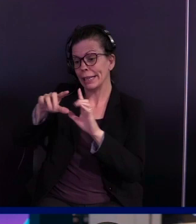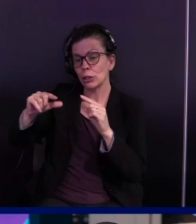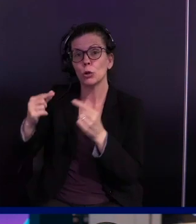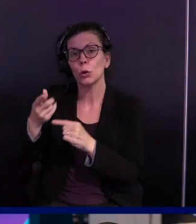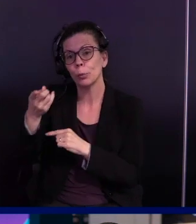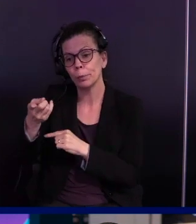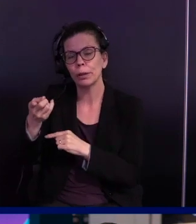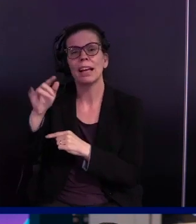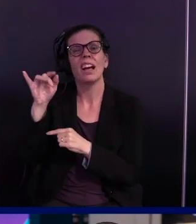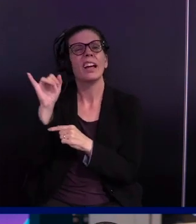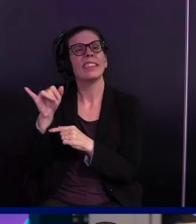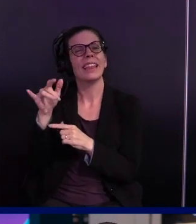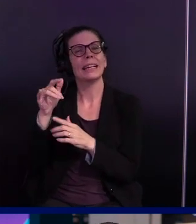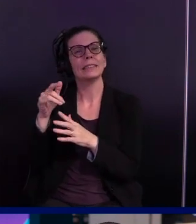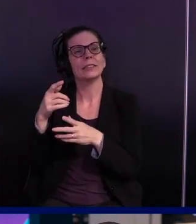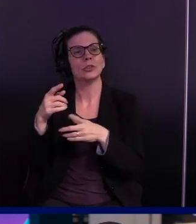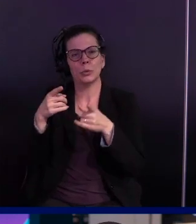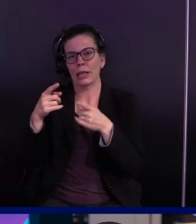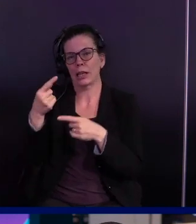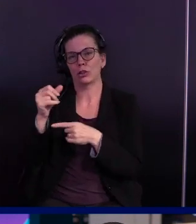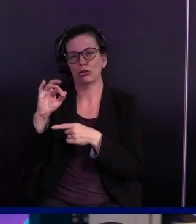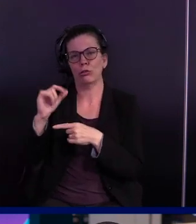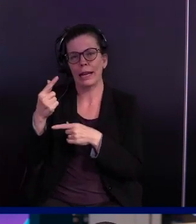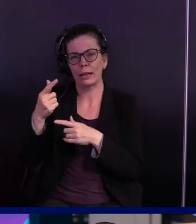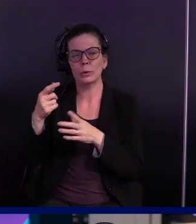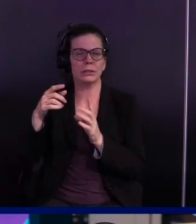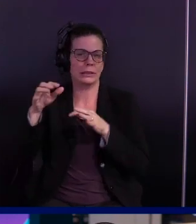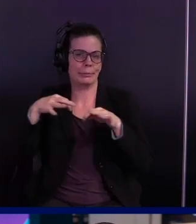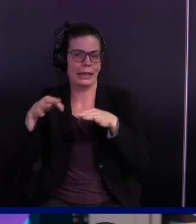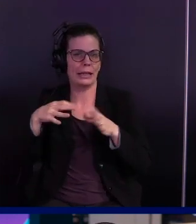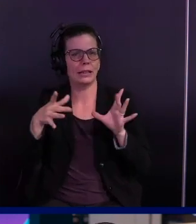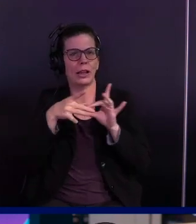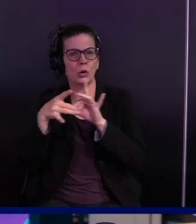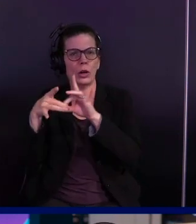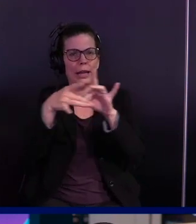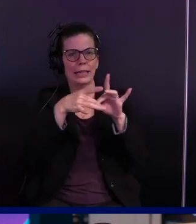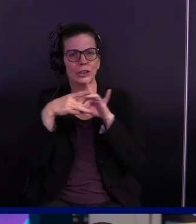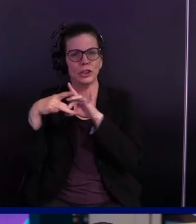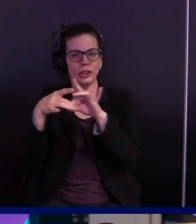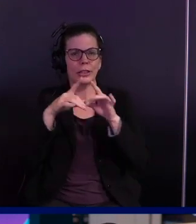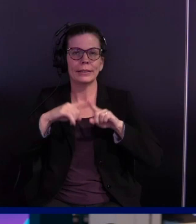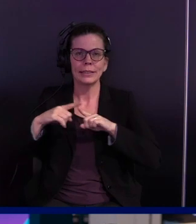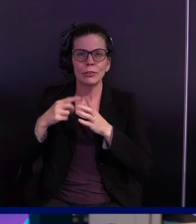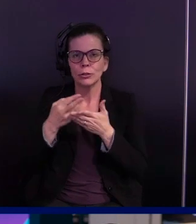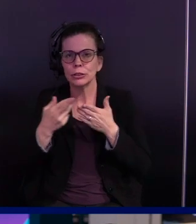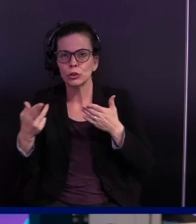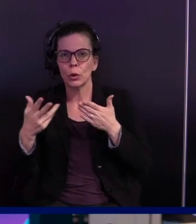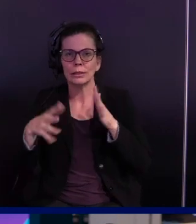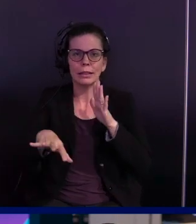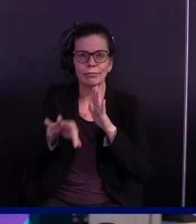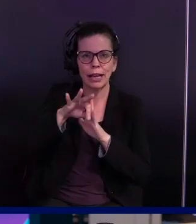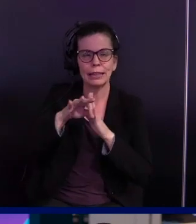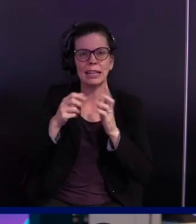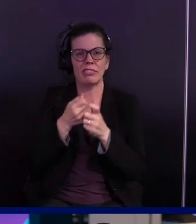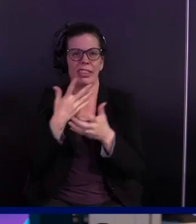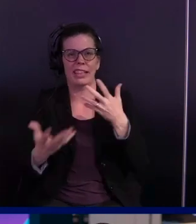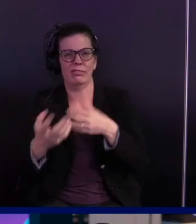is what Brent was talking about like correlation of different findings and resources that are involved in those findings